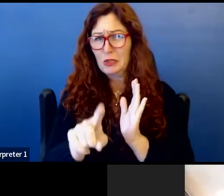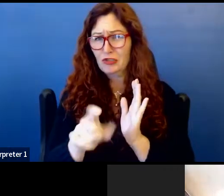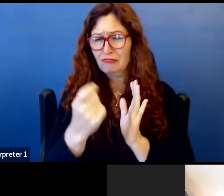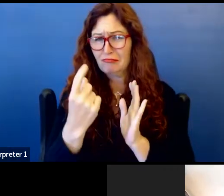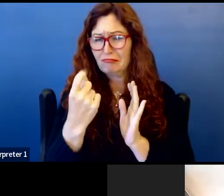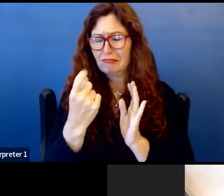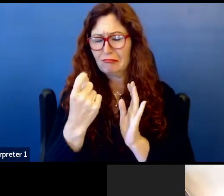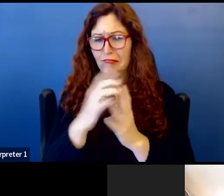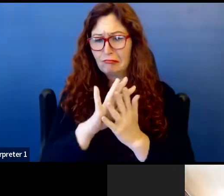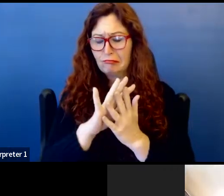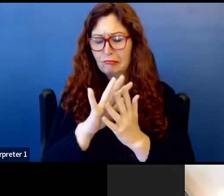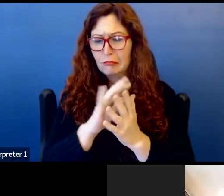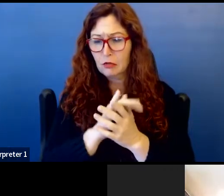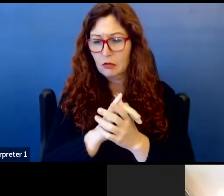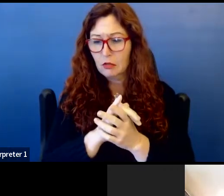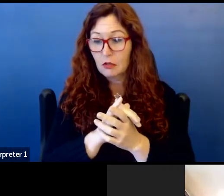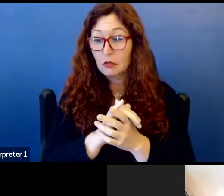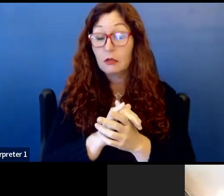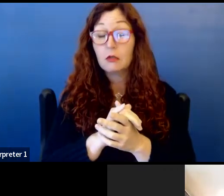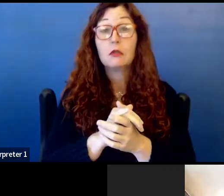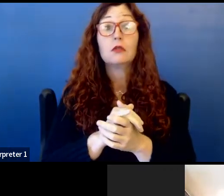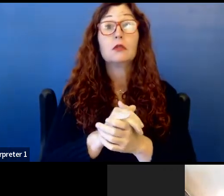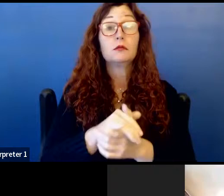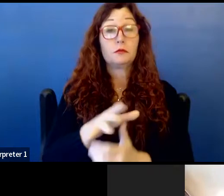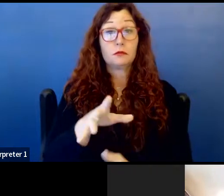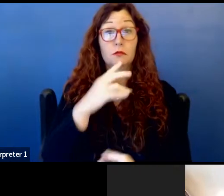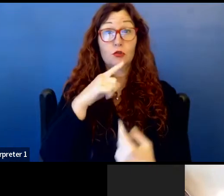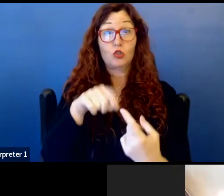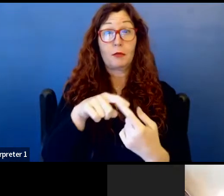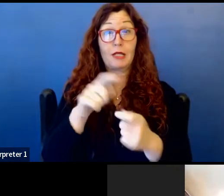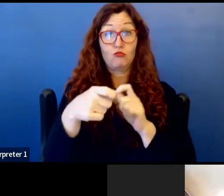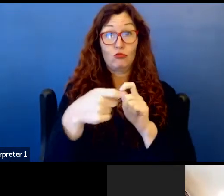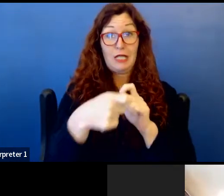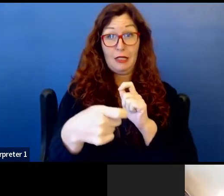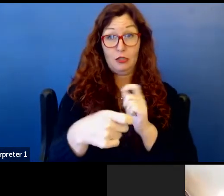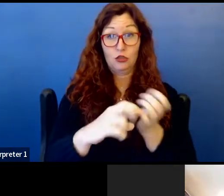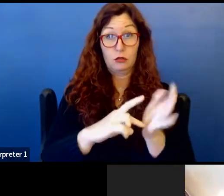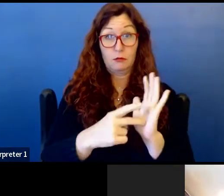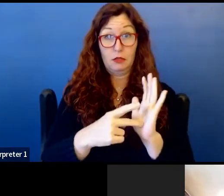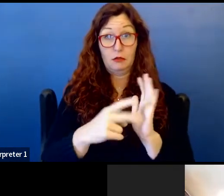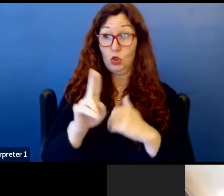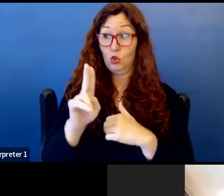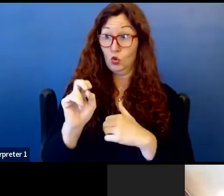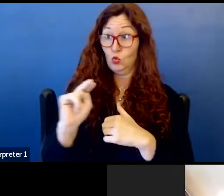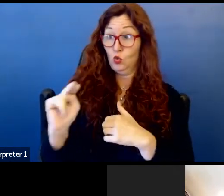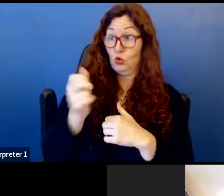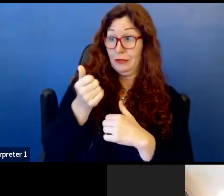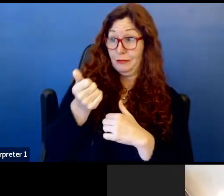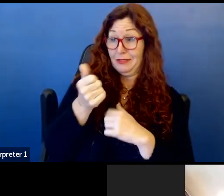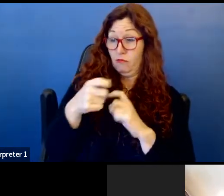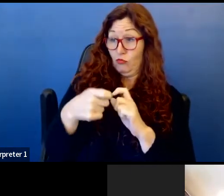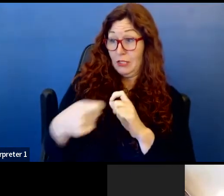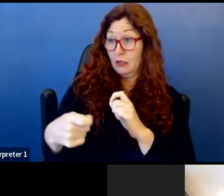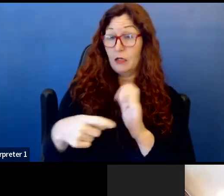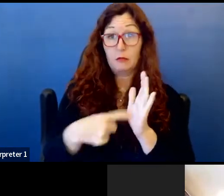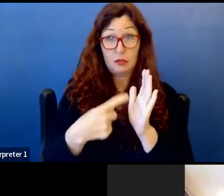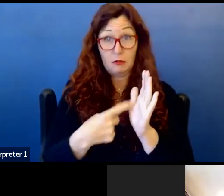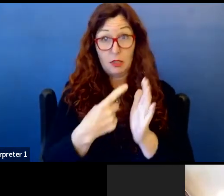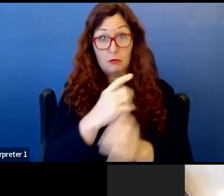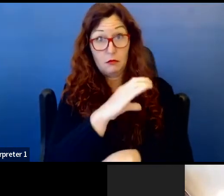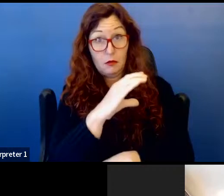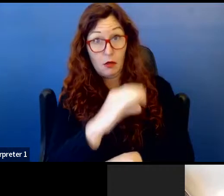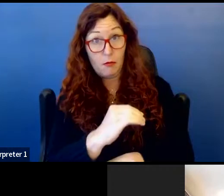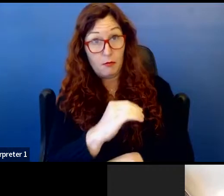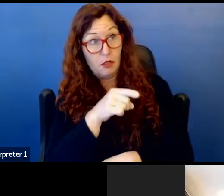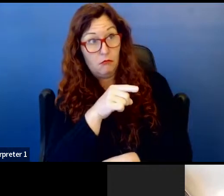respect to retaliation you were not referencing that or suggesting that only the unions could retaliate that there's sometimes also issues